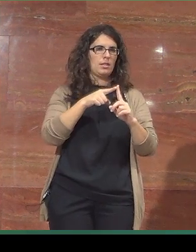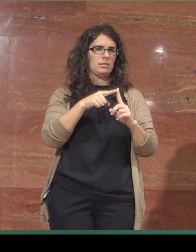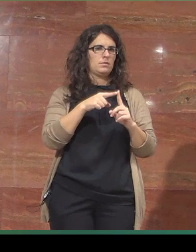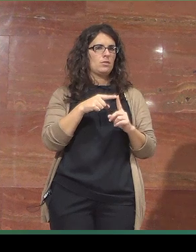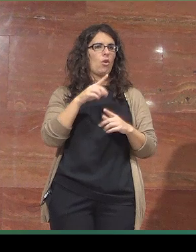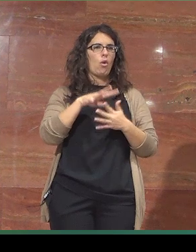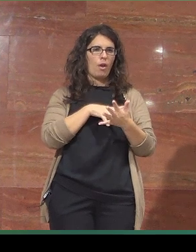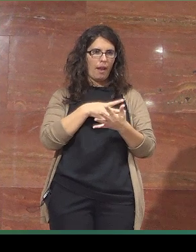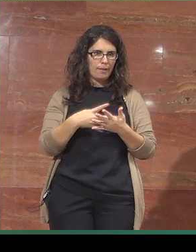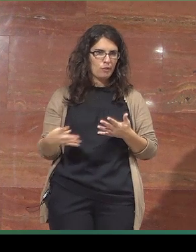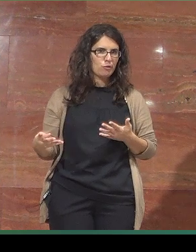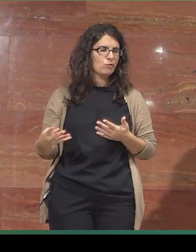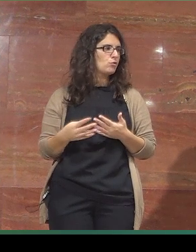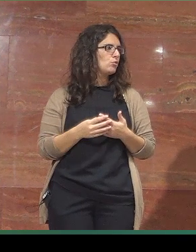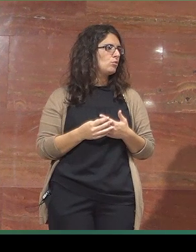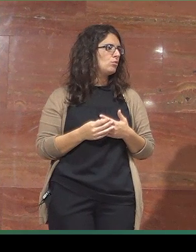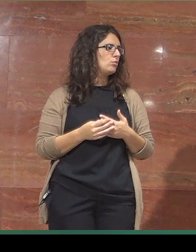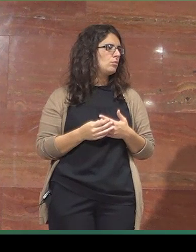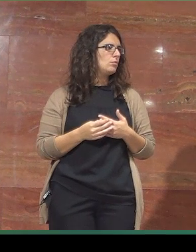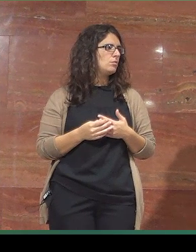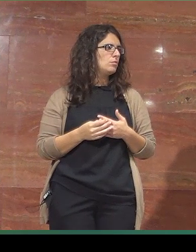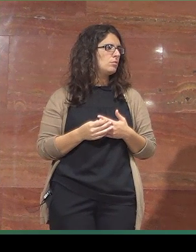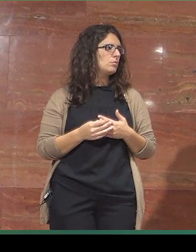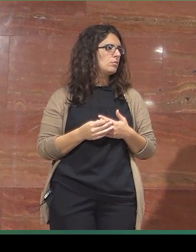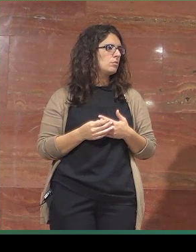this element inside.